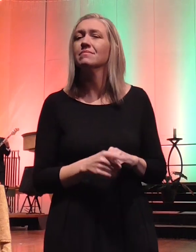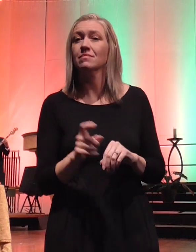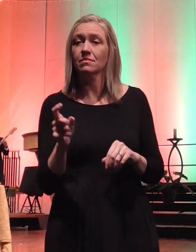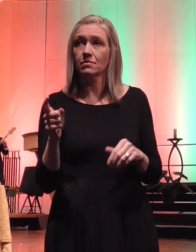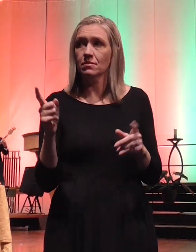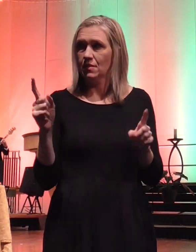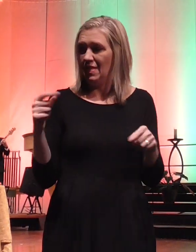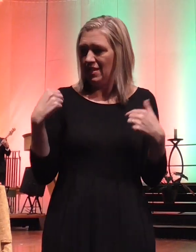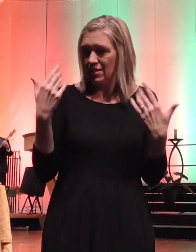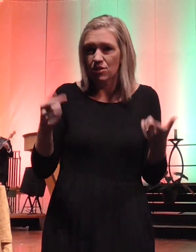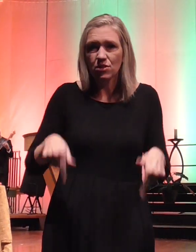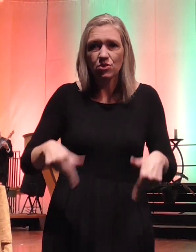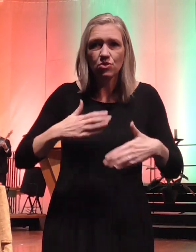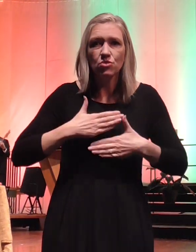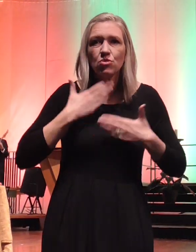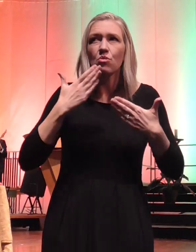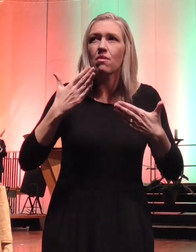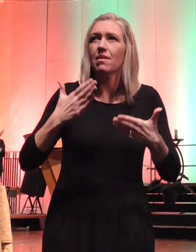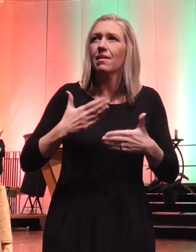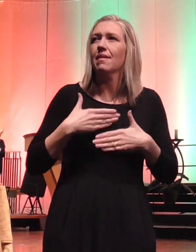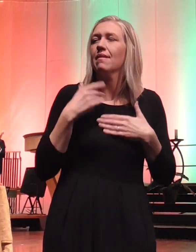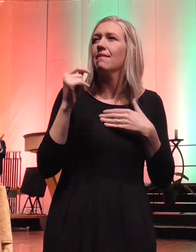The joy of